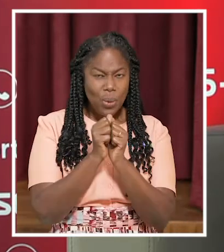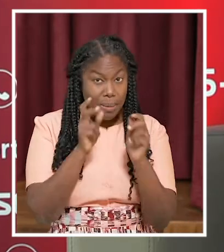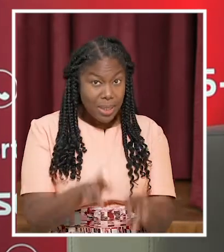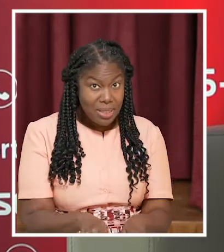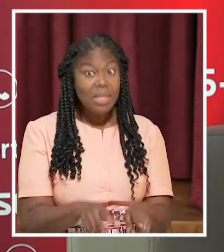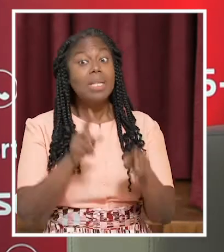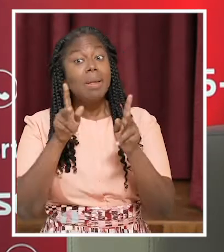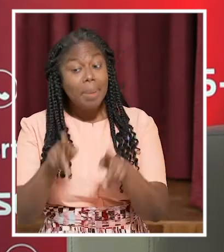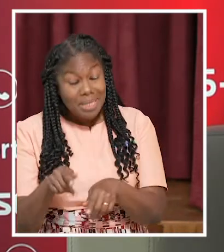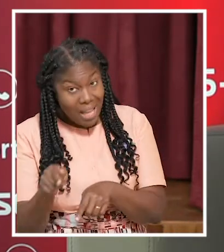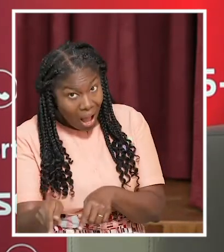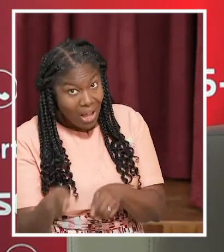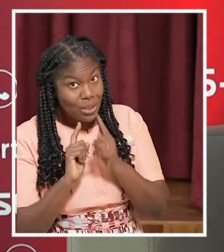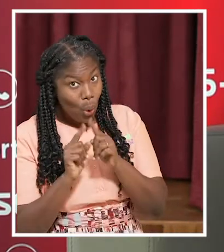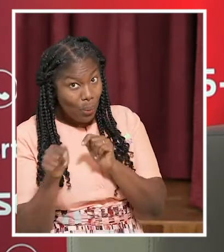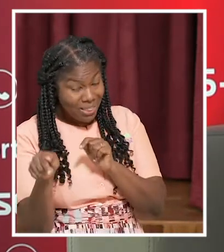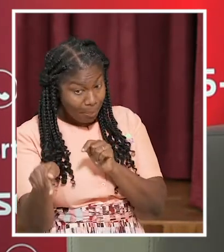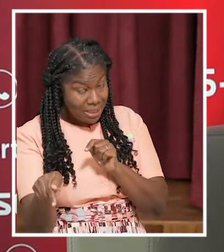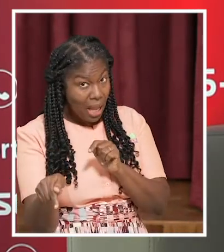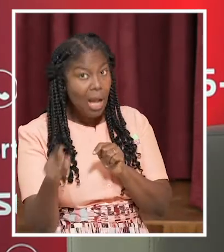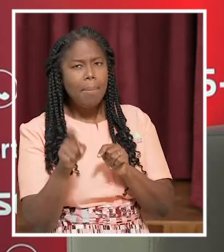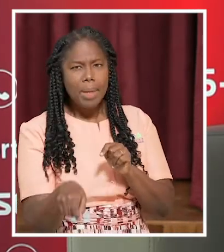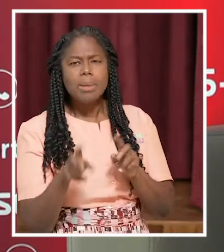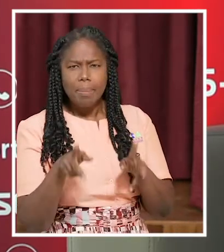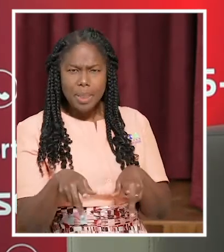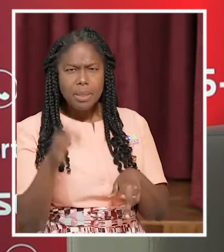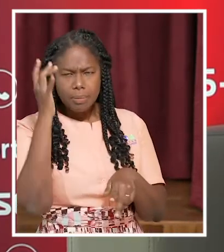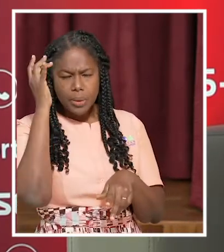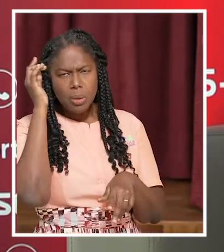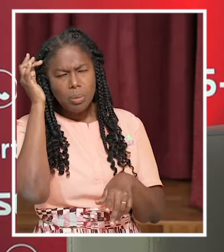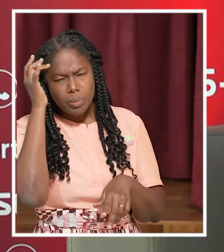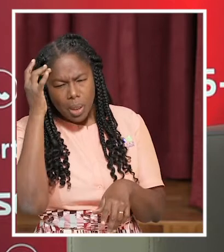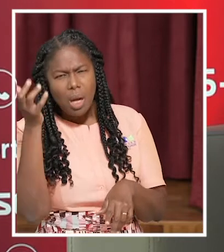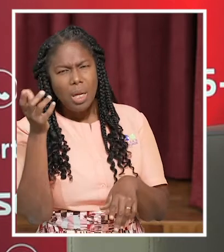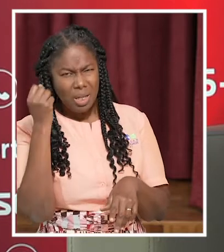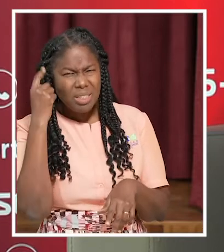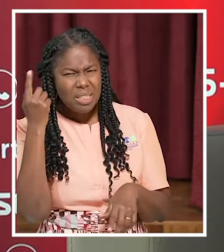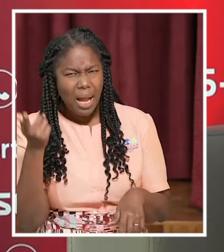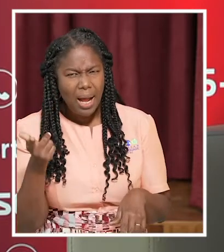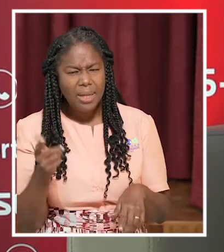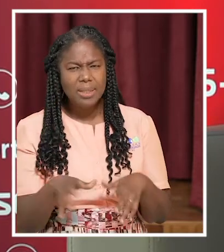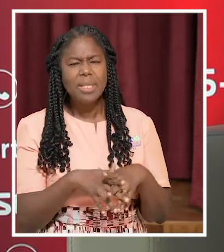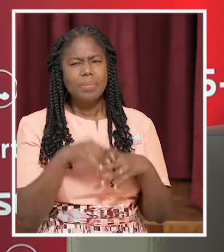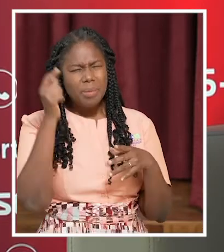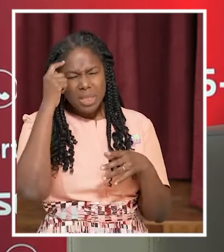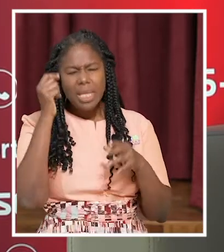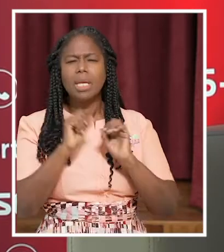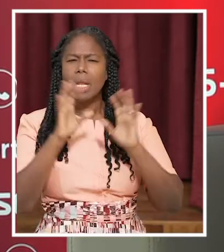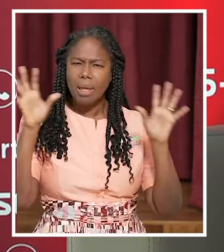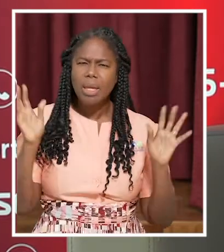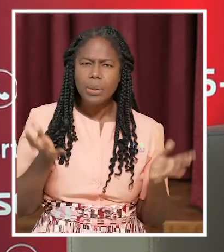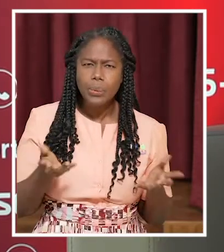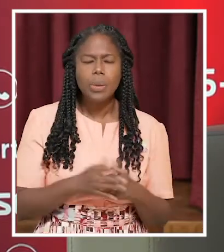bounce ideas off this person, you can vent with this person, whatever terms that you need to use to encourage that person why it is